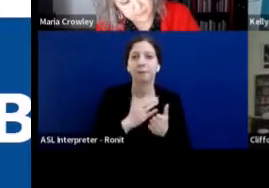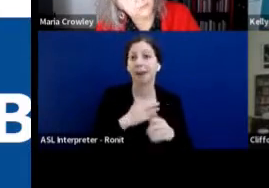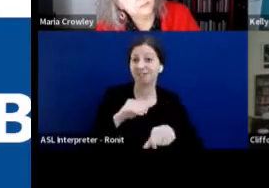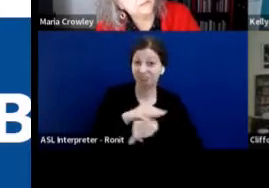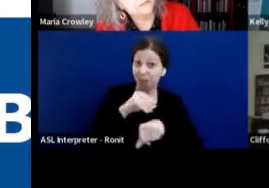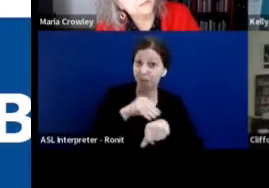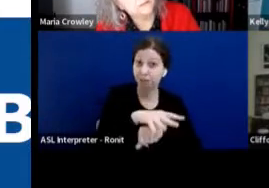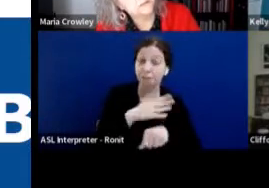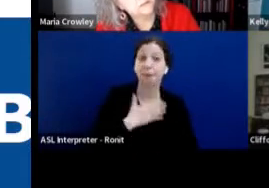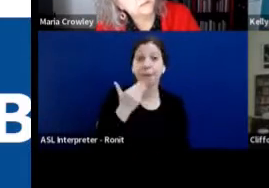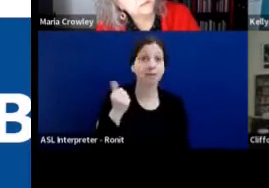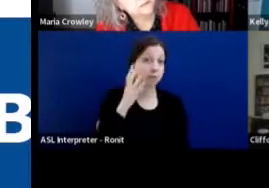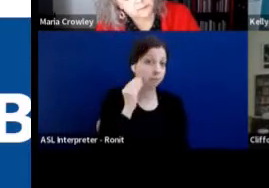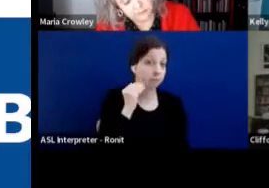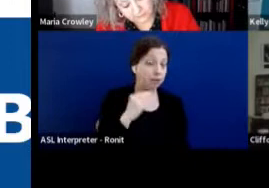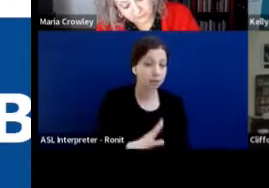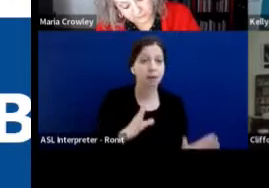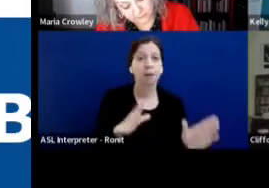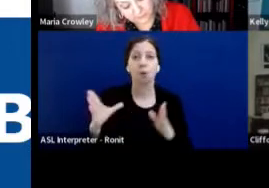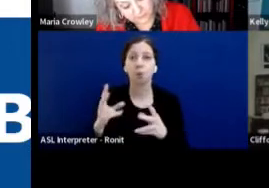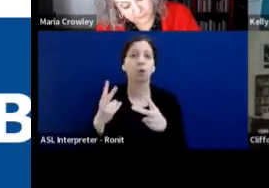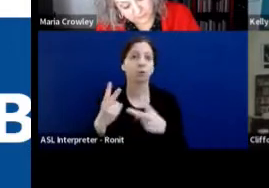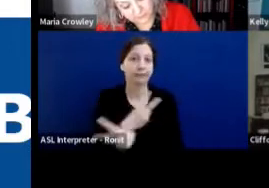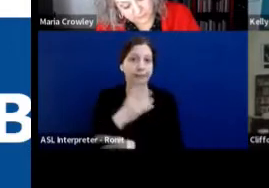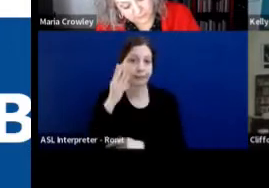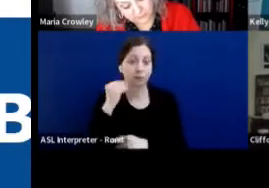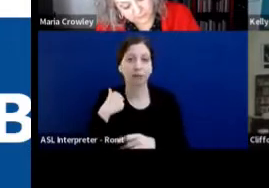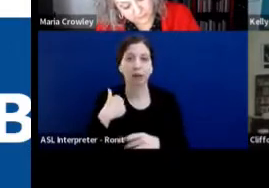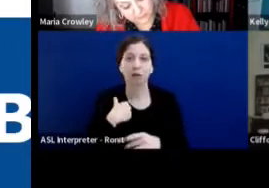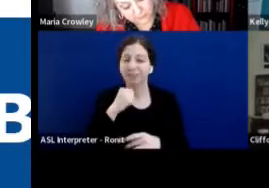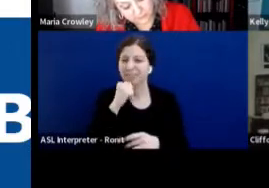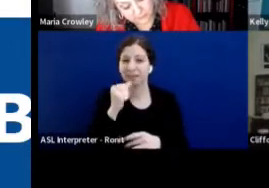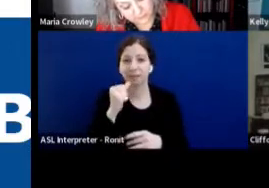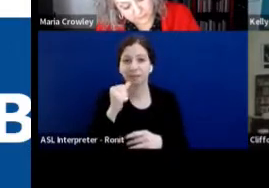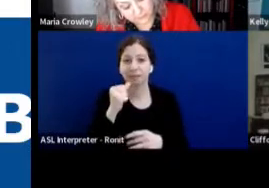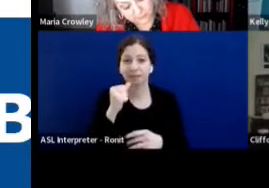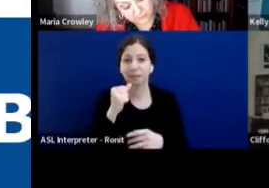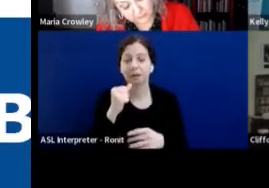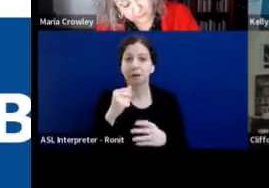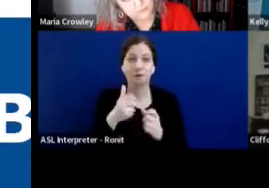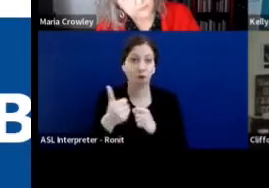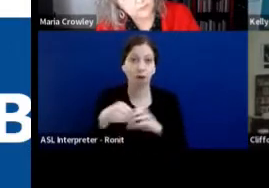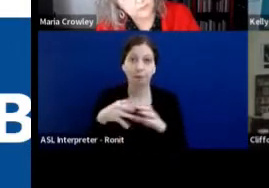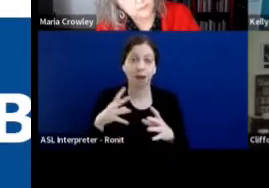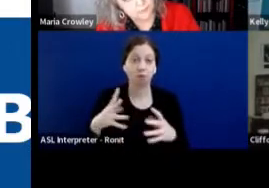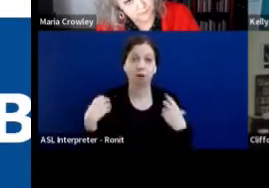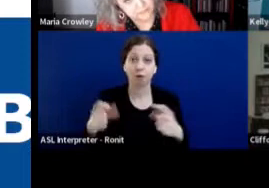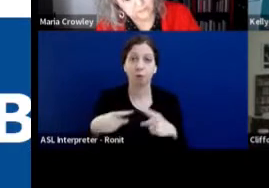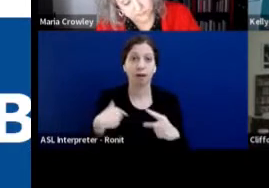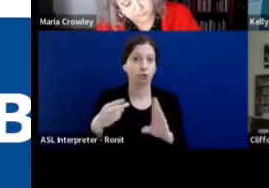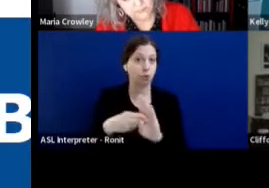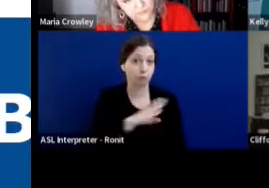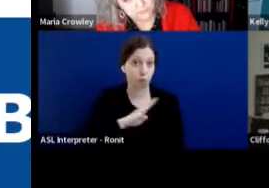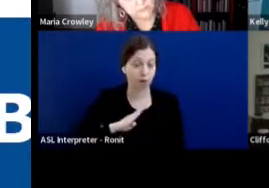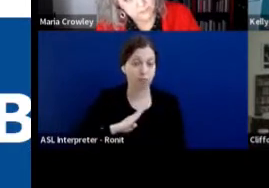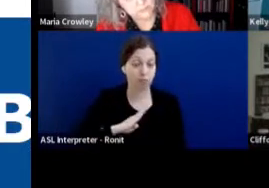my best experience. My worst experience was I was not very far into my recovery when I joined a board. And I